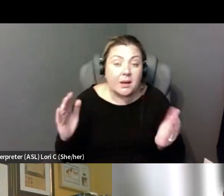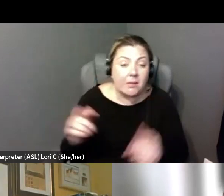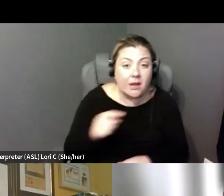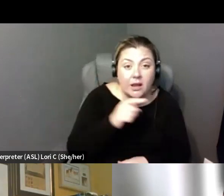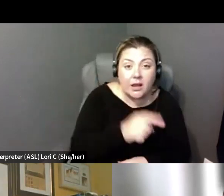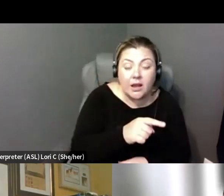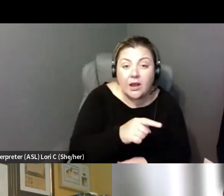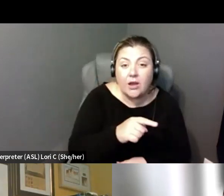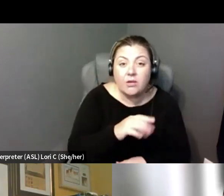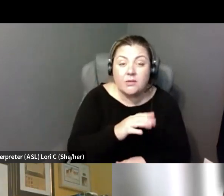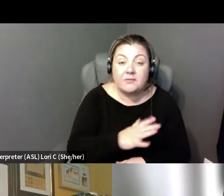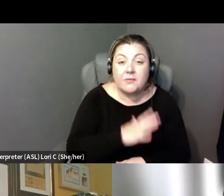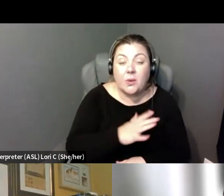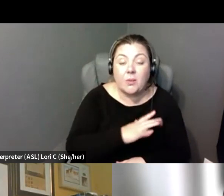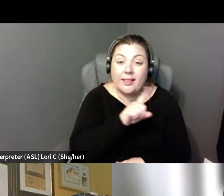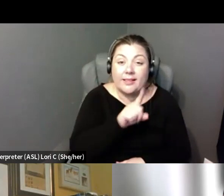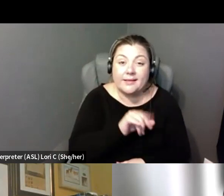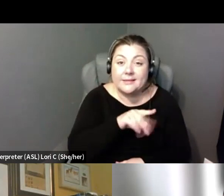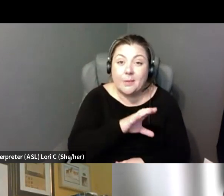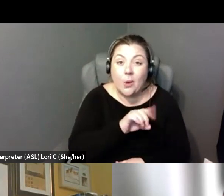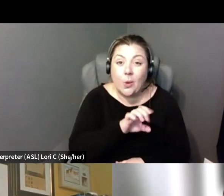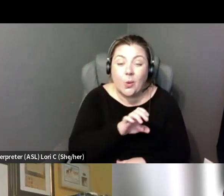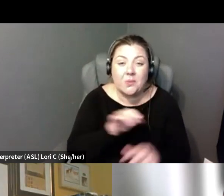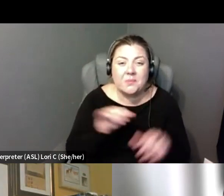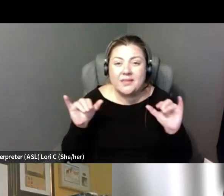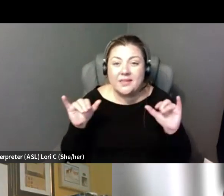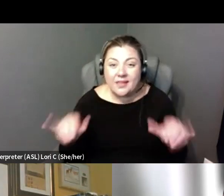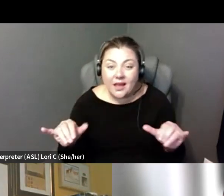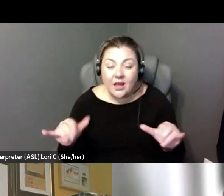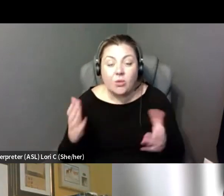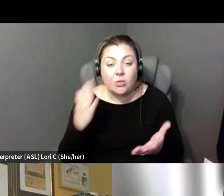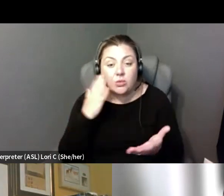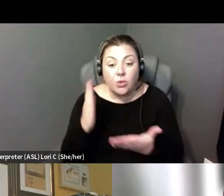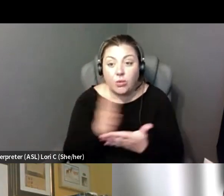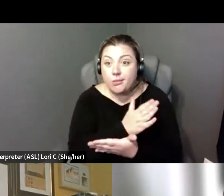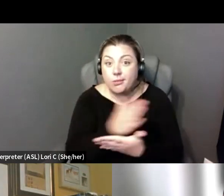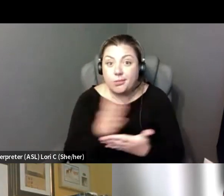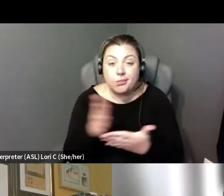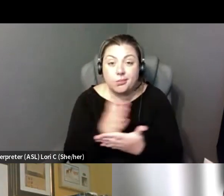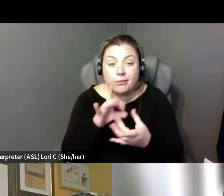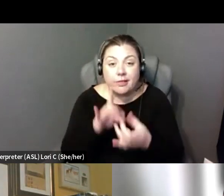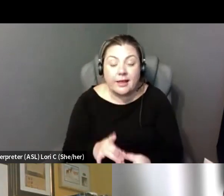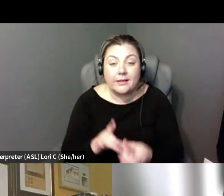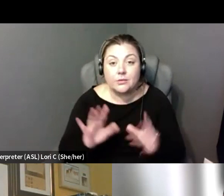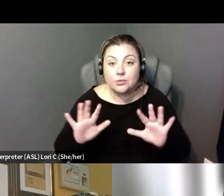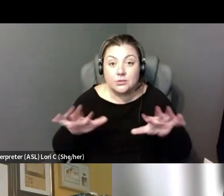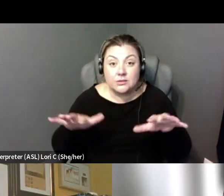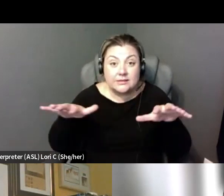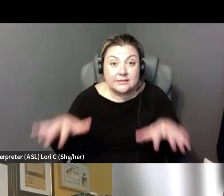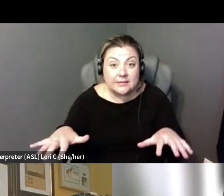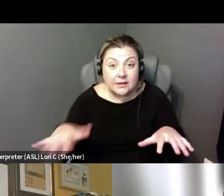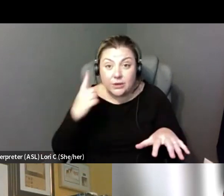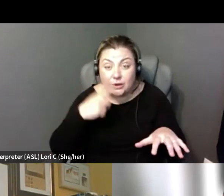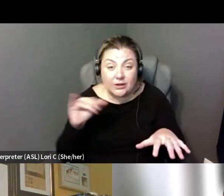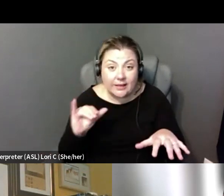something which is sometimes it is distributed across the population irrespective of settlement, or the type of settlement? There's